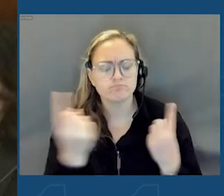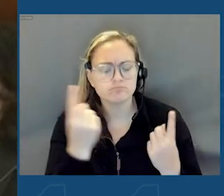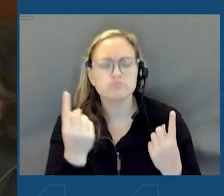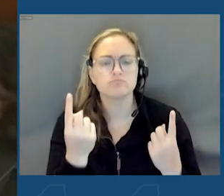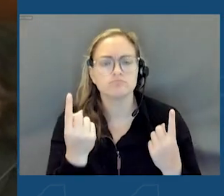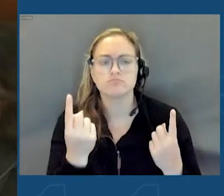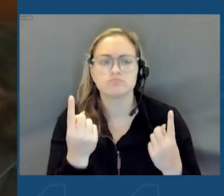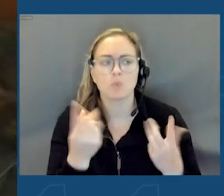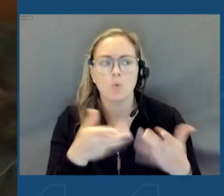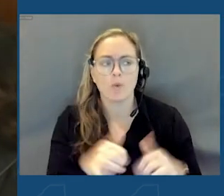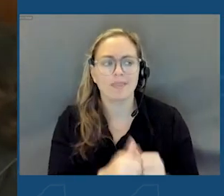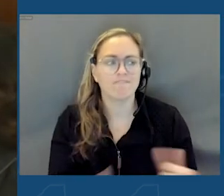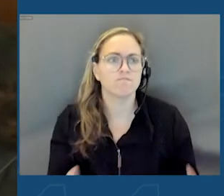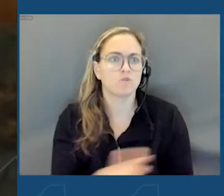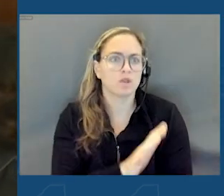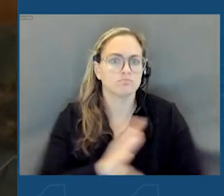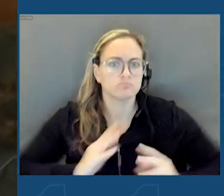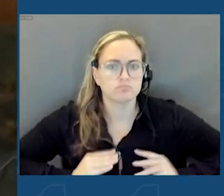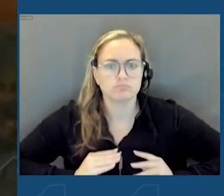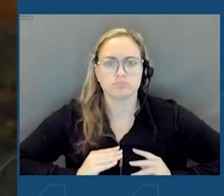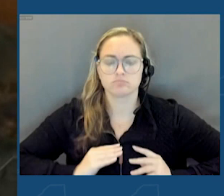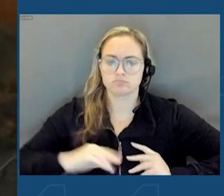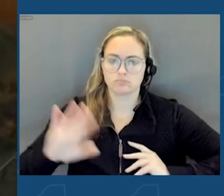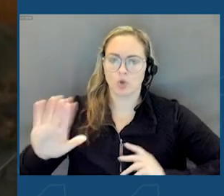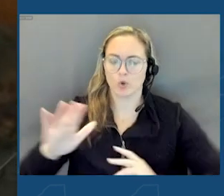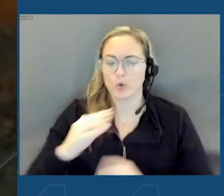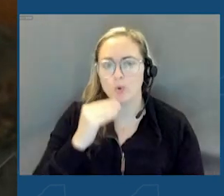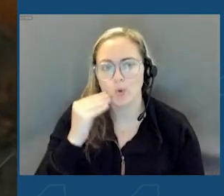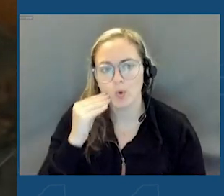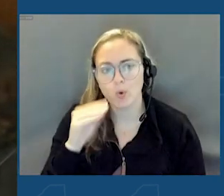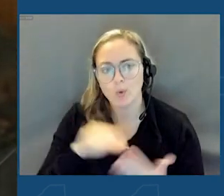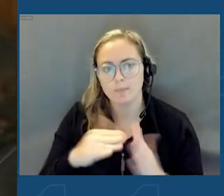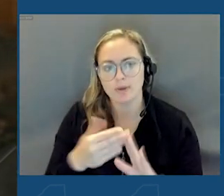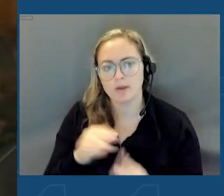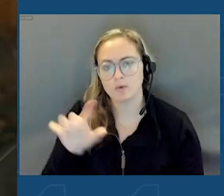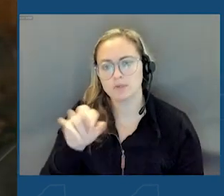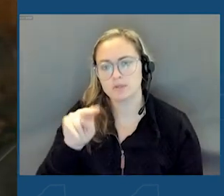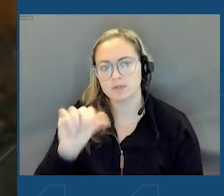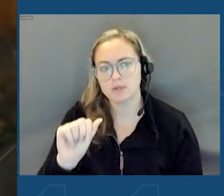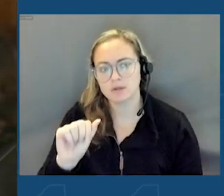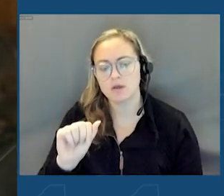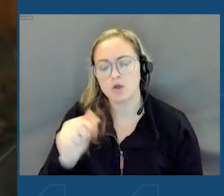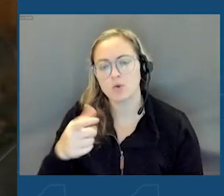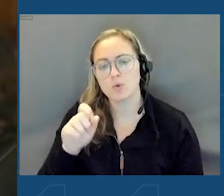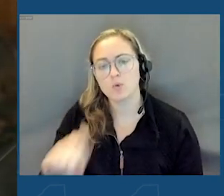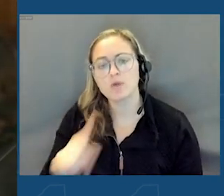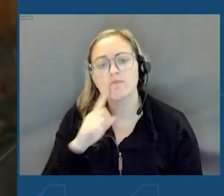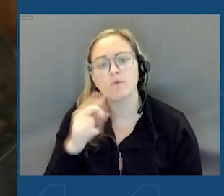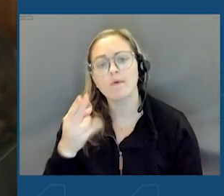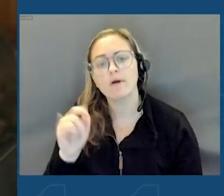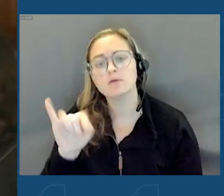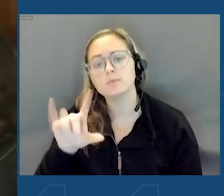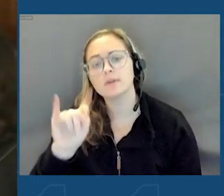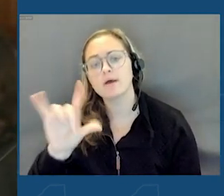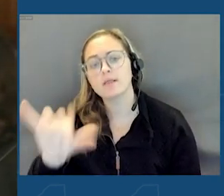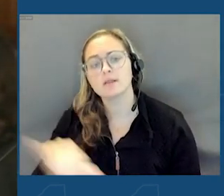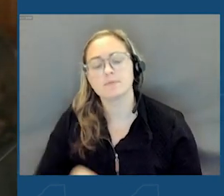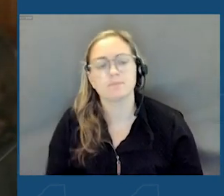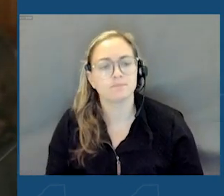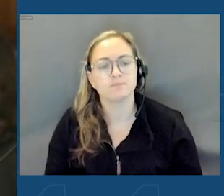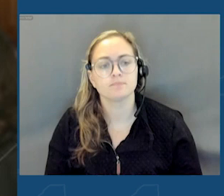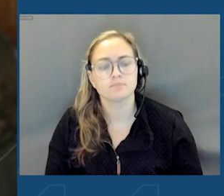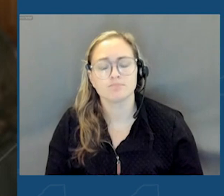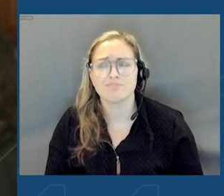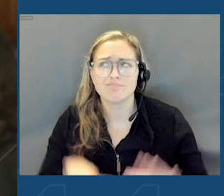that fully embraces the name of her hometown, Xenia, Greek for hospitality. She's an absolutely wonderful